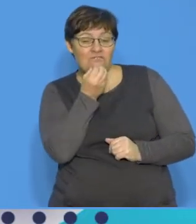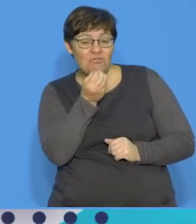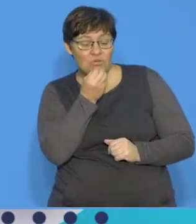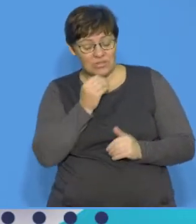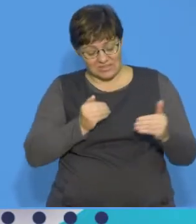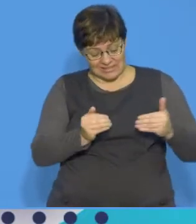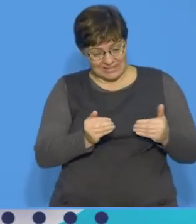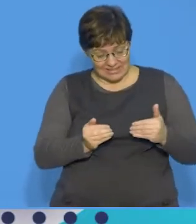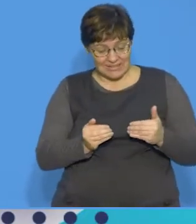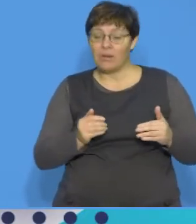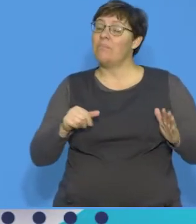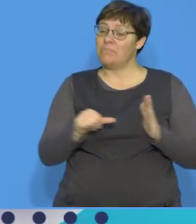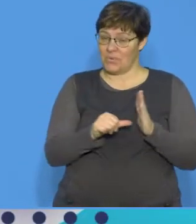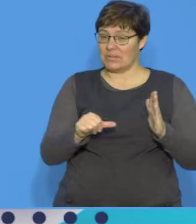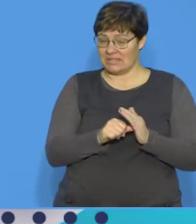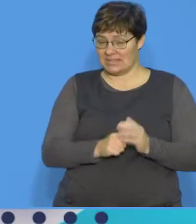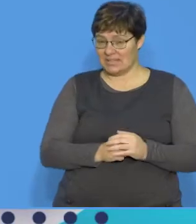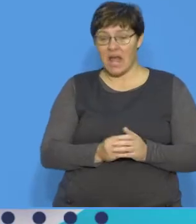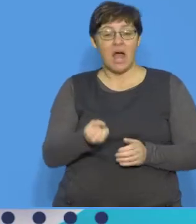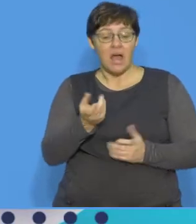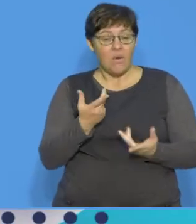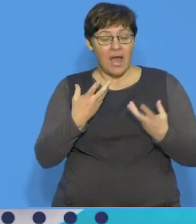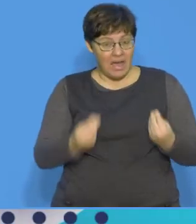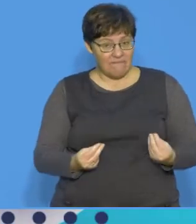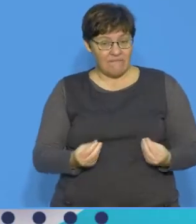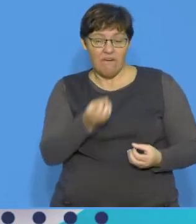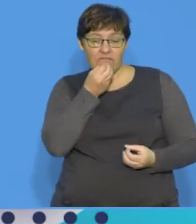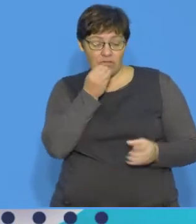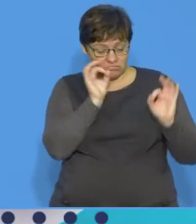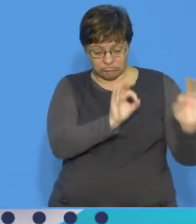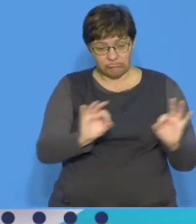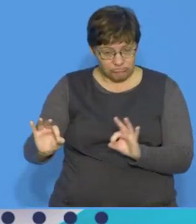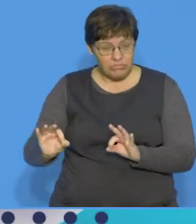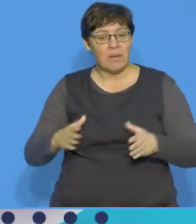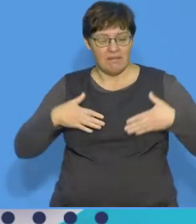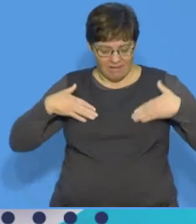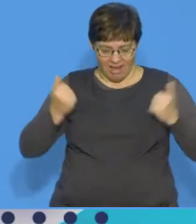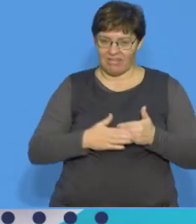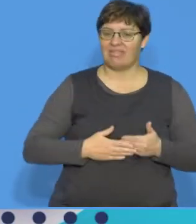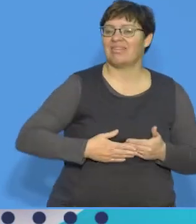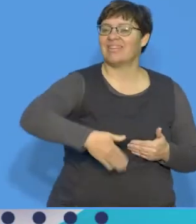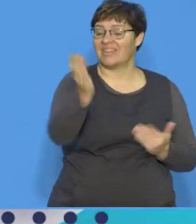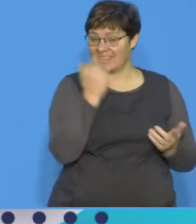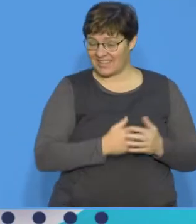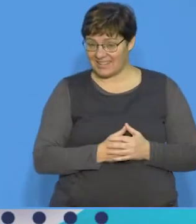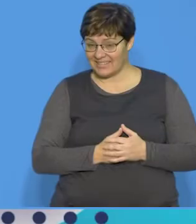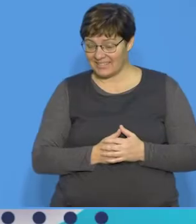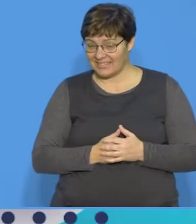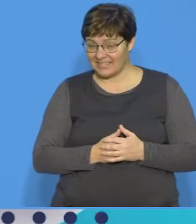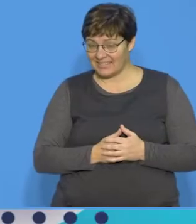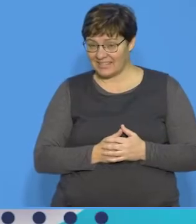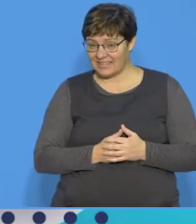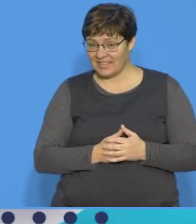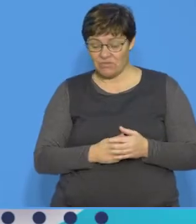good diet will keep you a lot healthier. So not only are we making sure